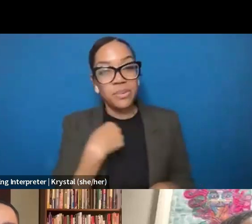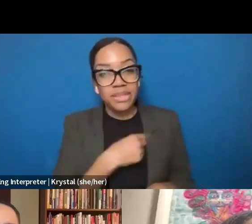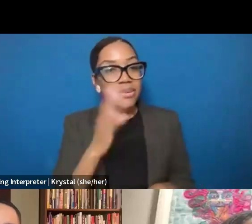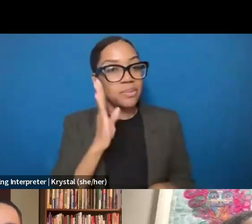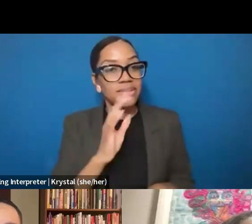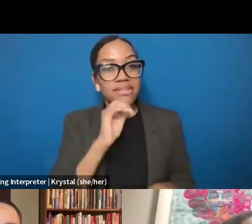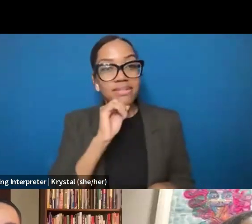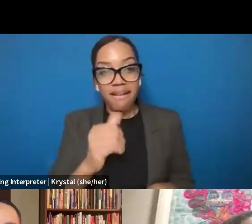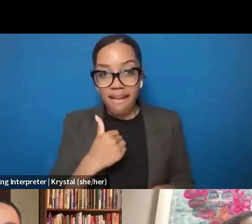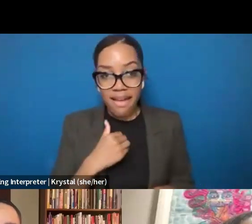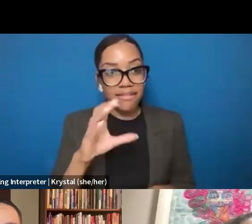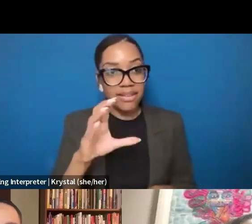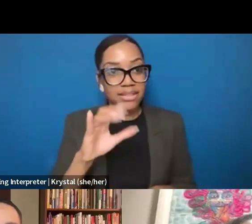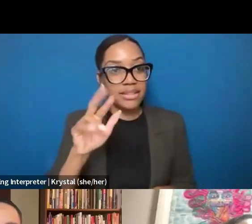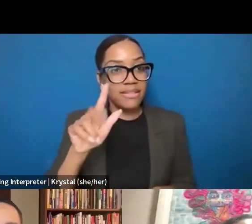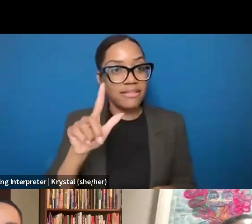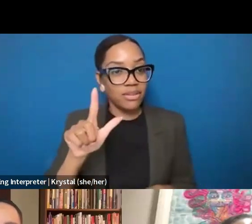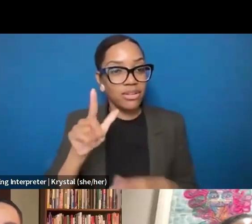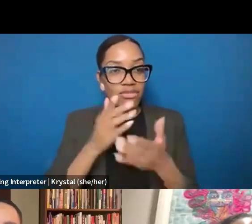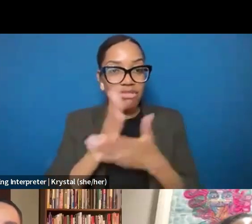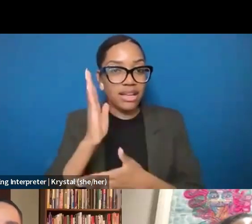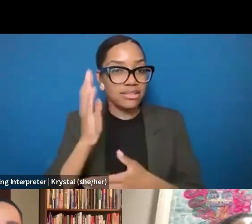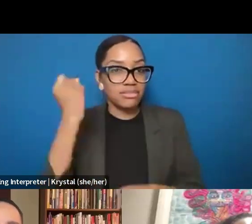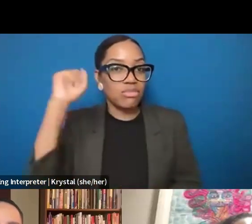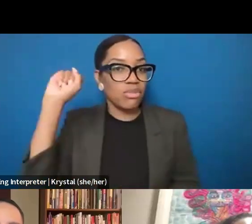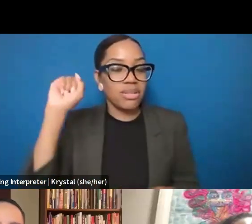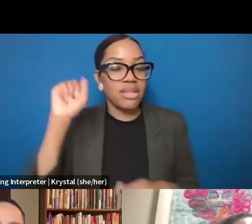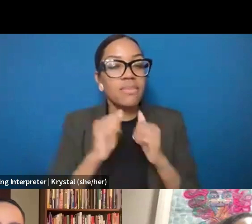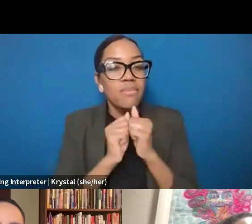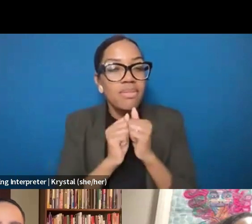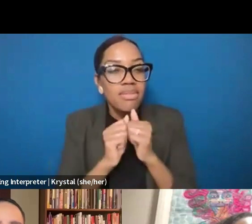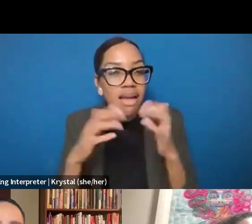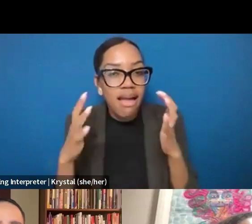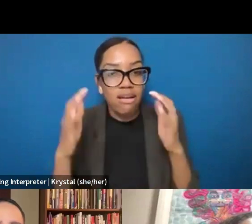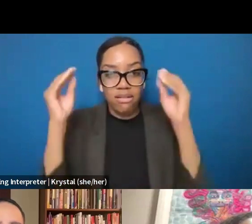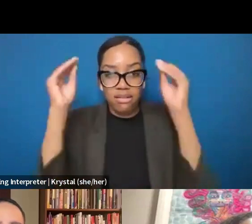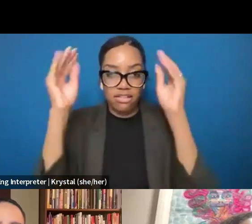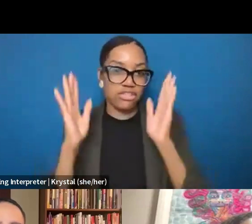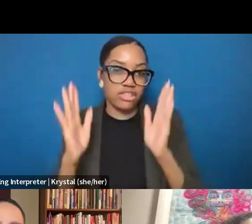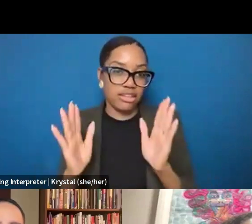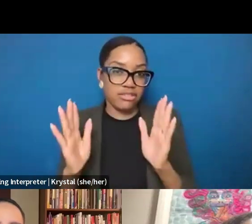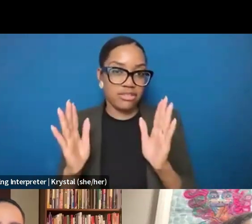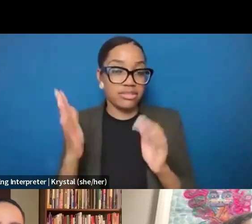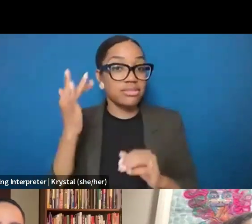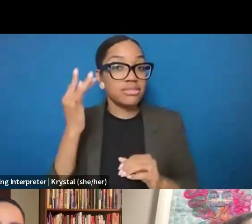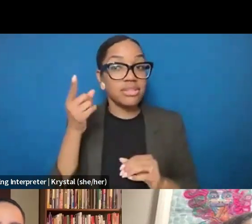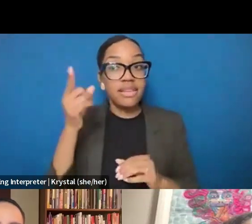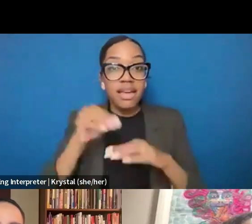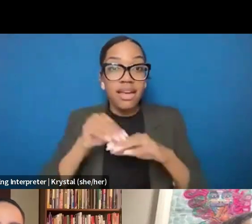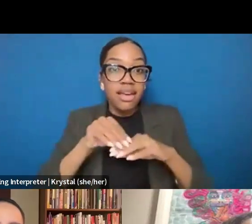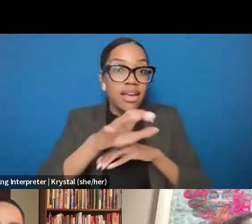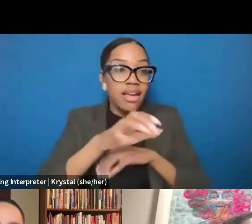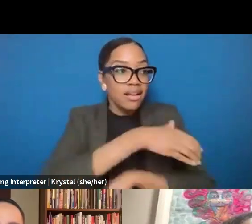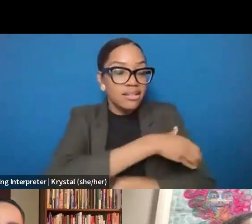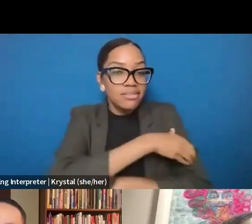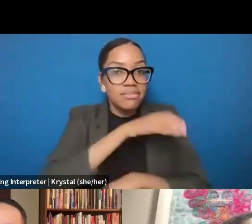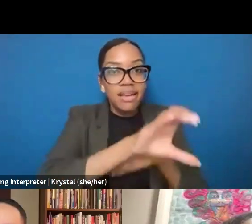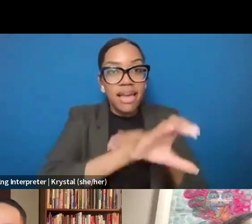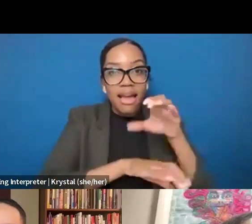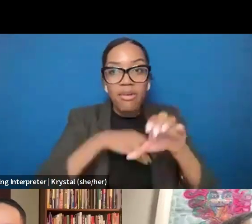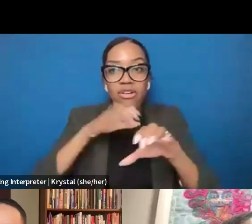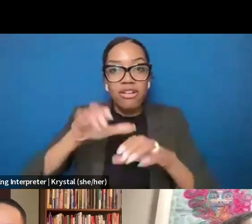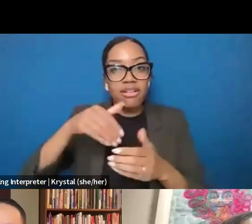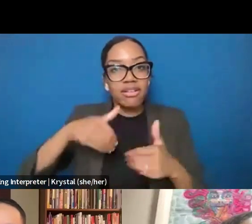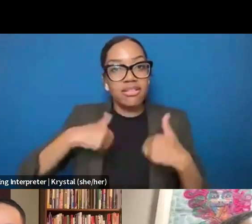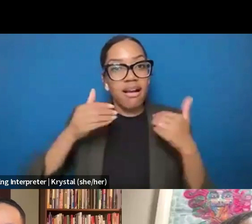know it without the educators that empowered young people to be part of that struggle. And God,